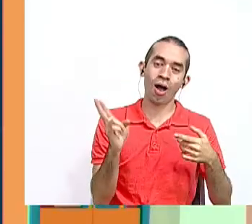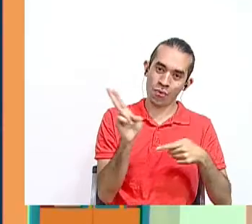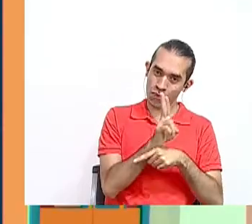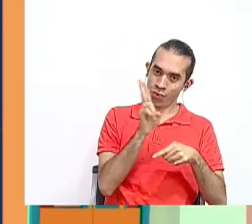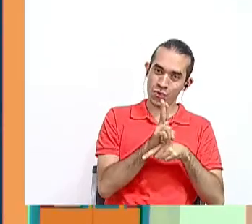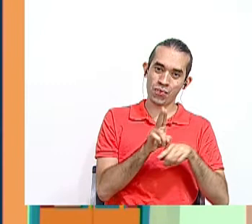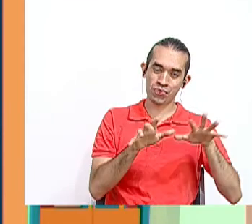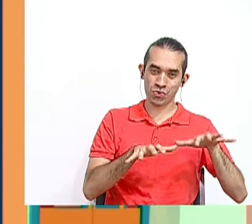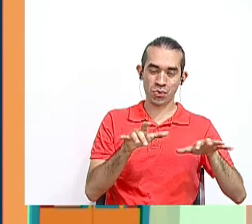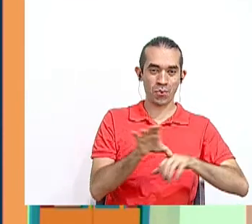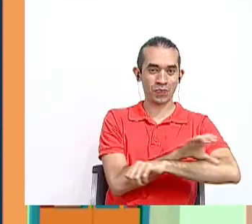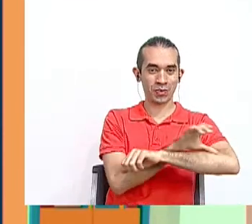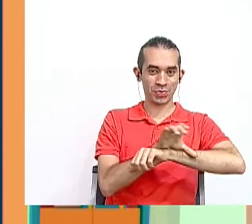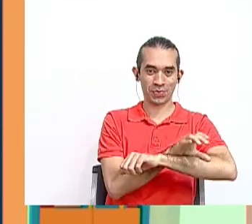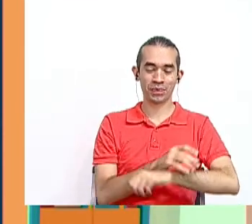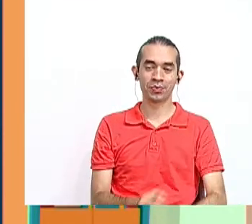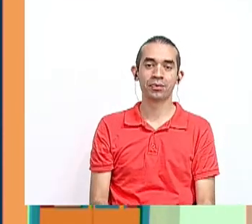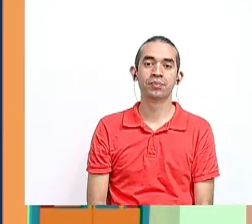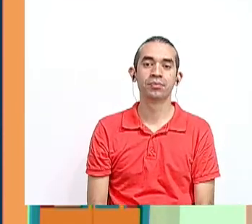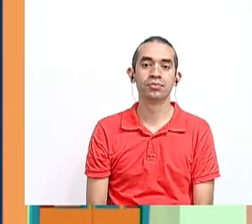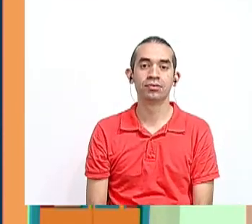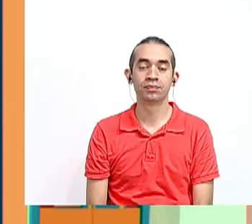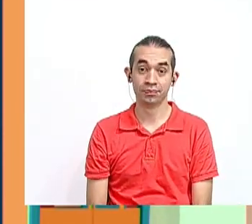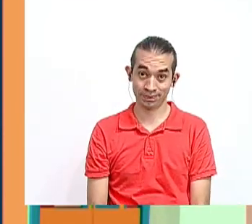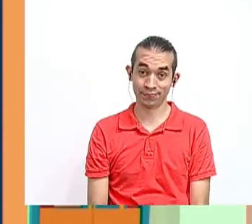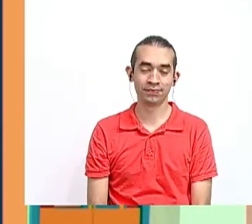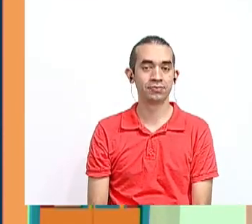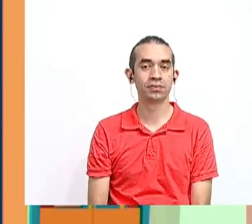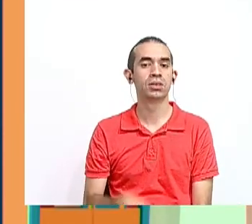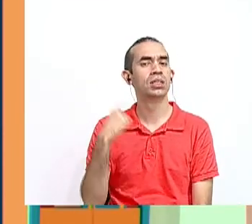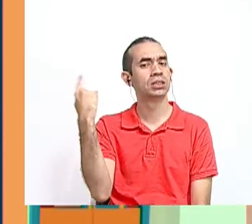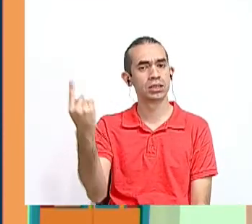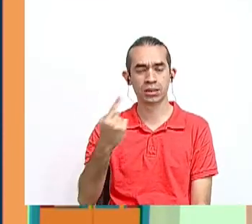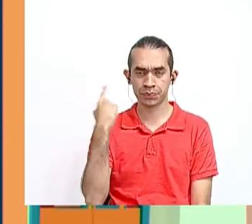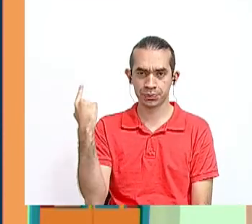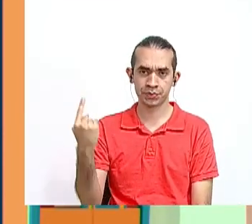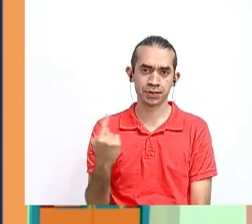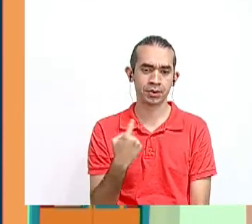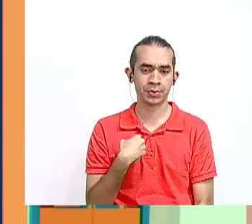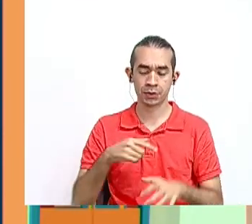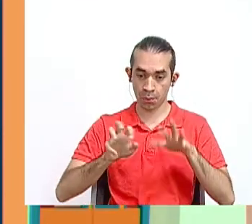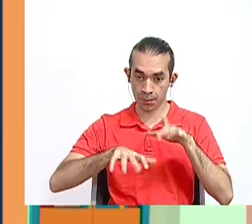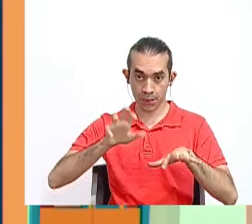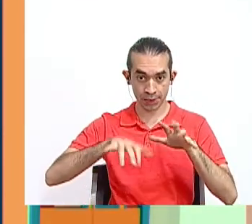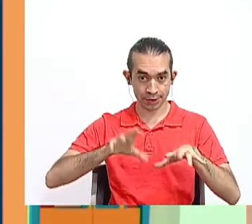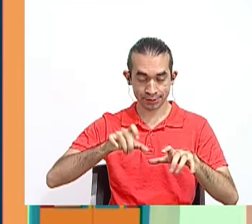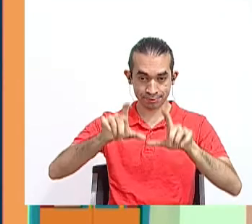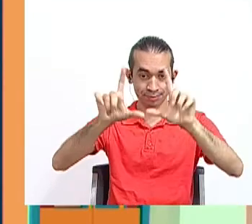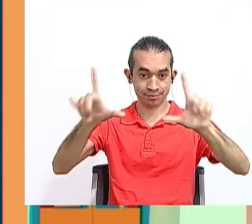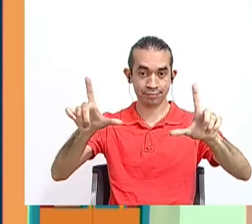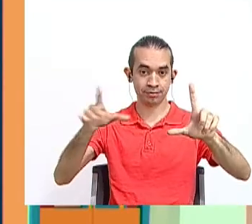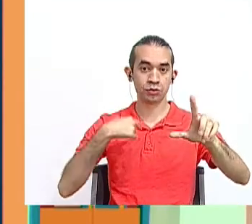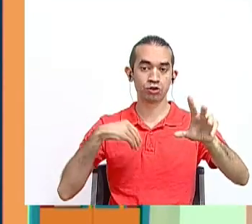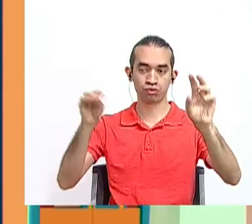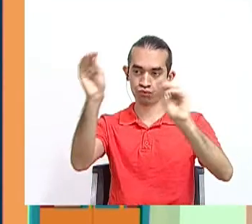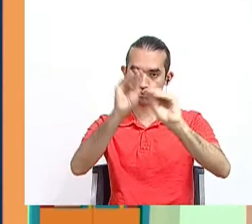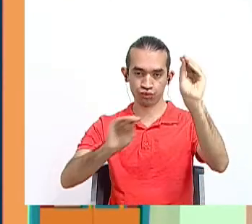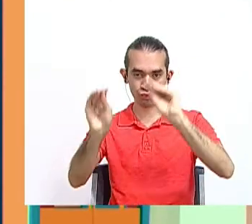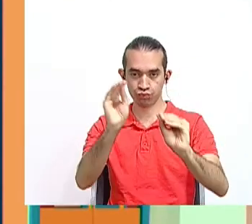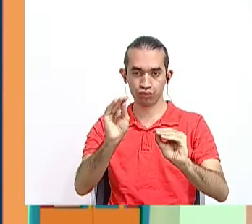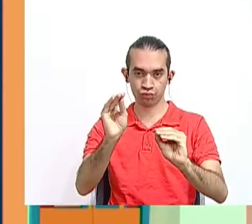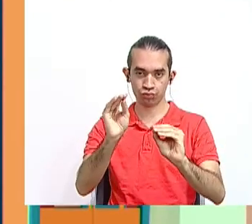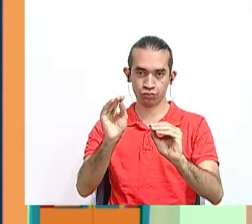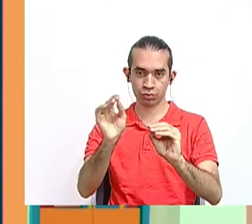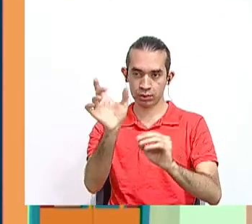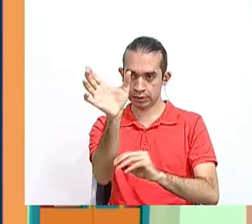user, okay? So let me tell you that every time I am on the computer and I design one of these